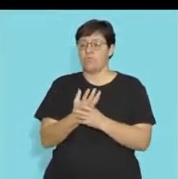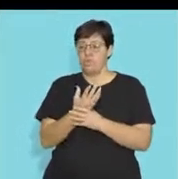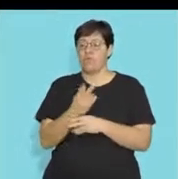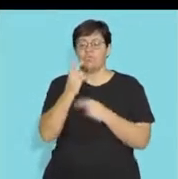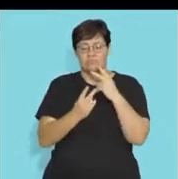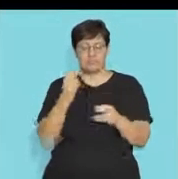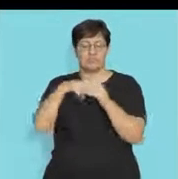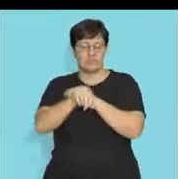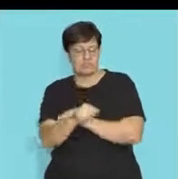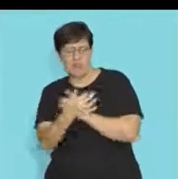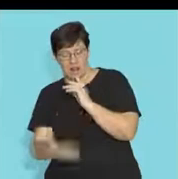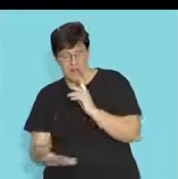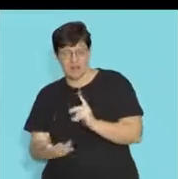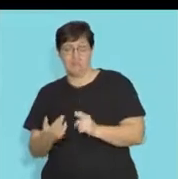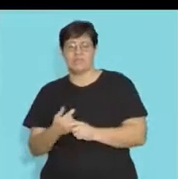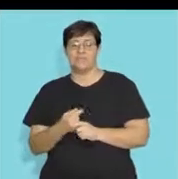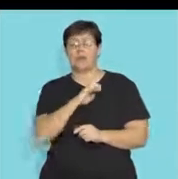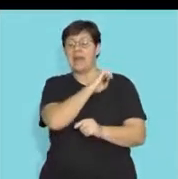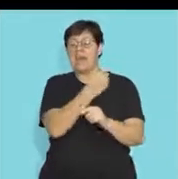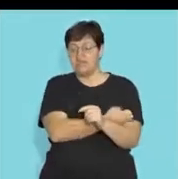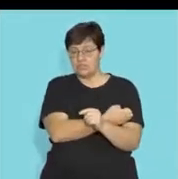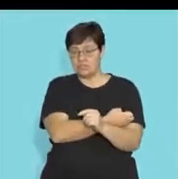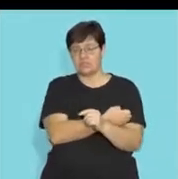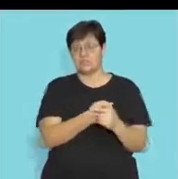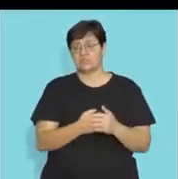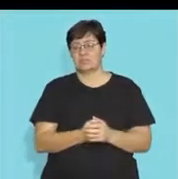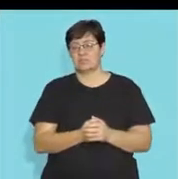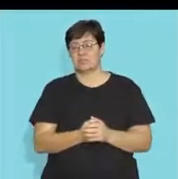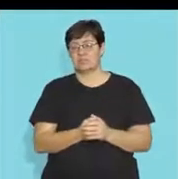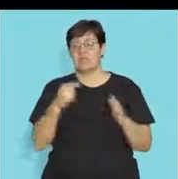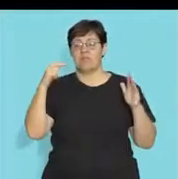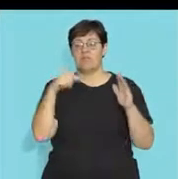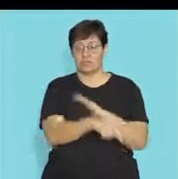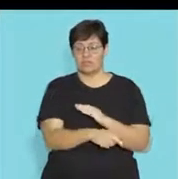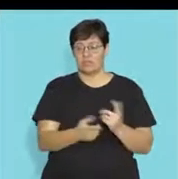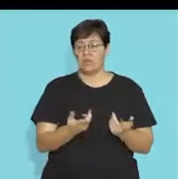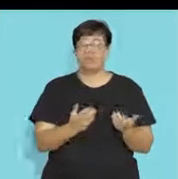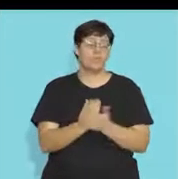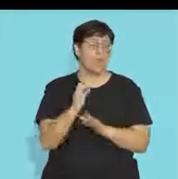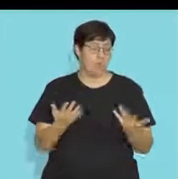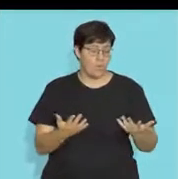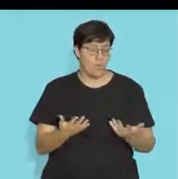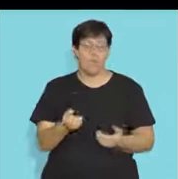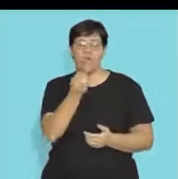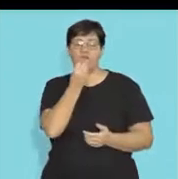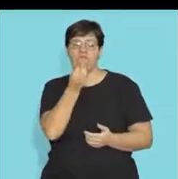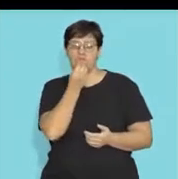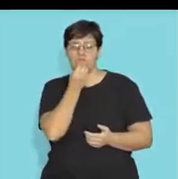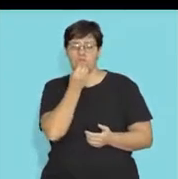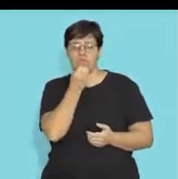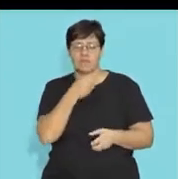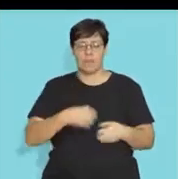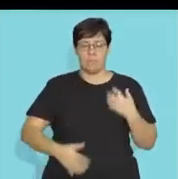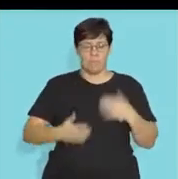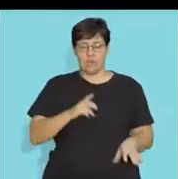to grow, reproduce, etc. The energy is also lost, and this occurs through undigested food